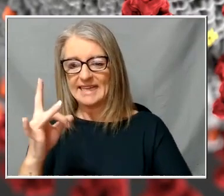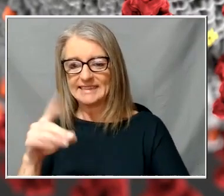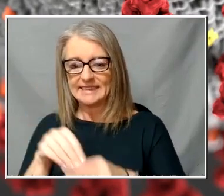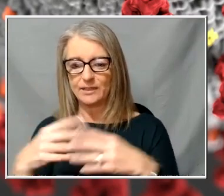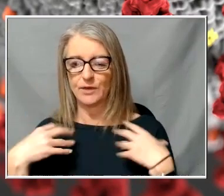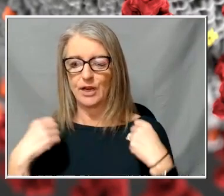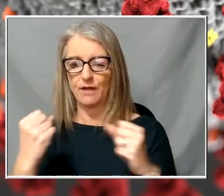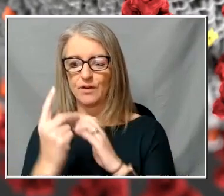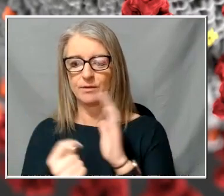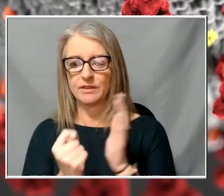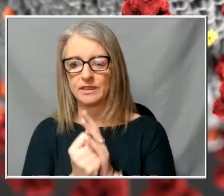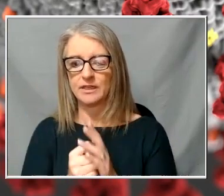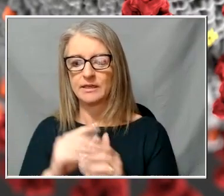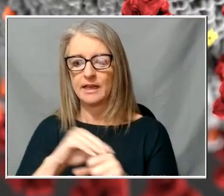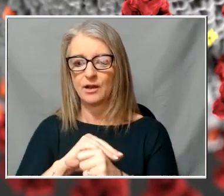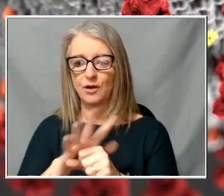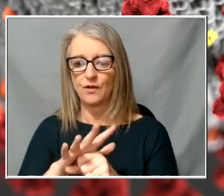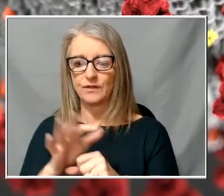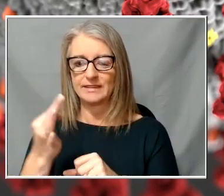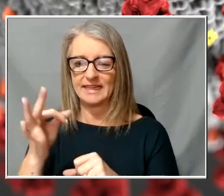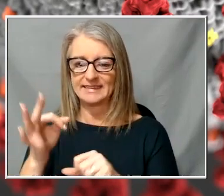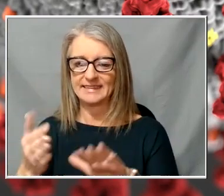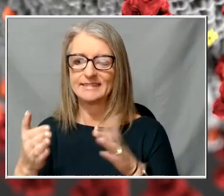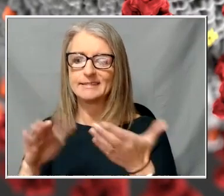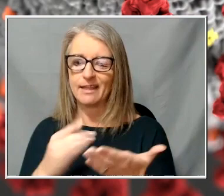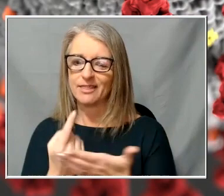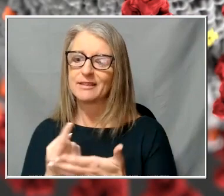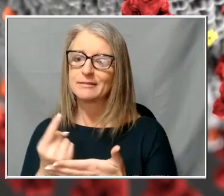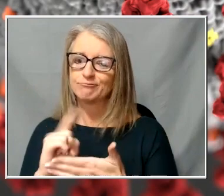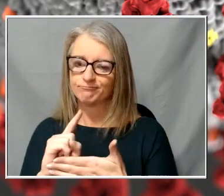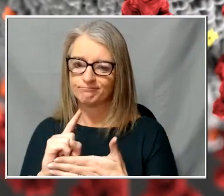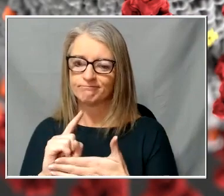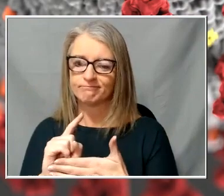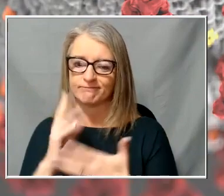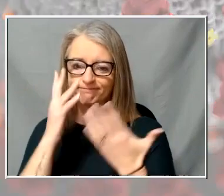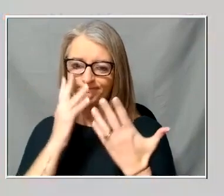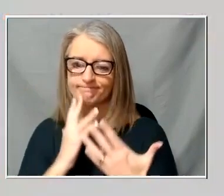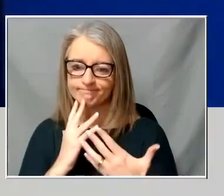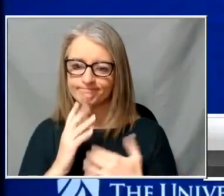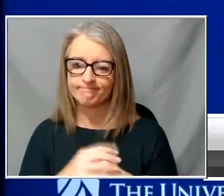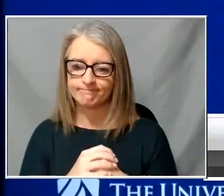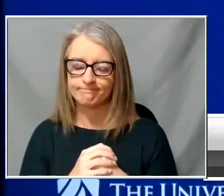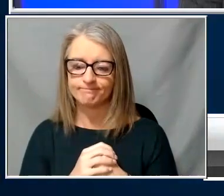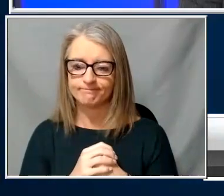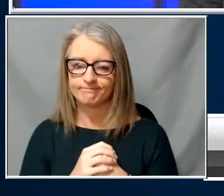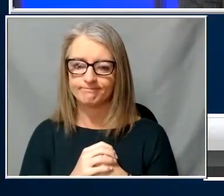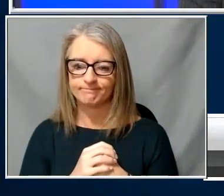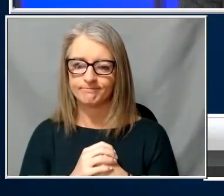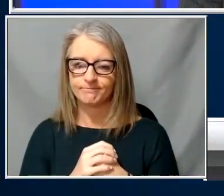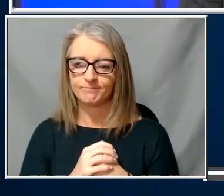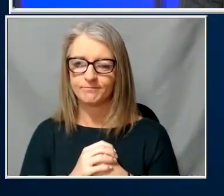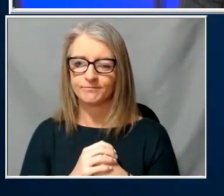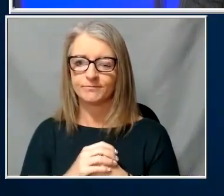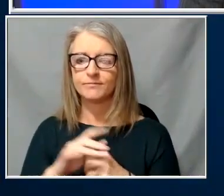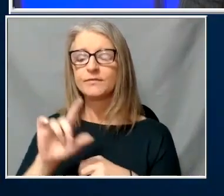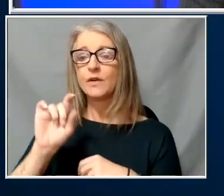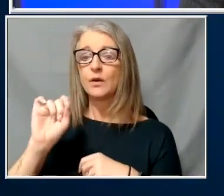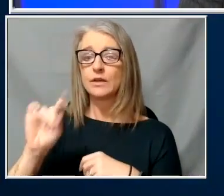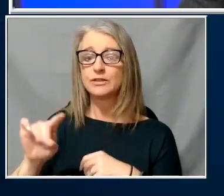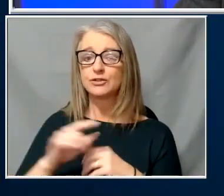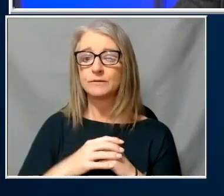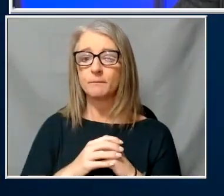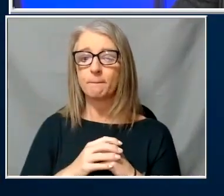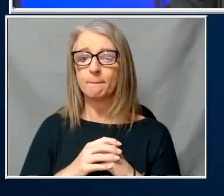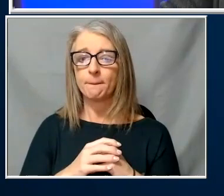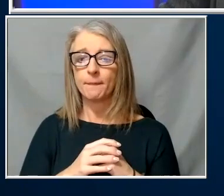a COVID-19 death last week as well, so that is very unfortunate also. Wow, okay. Yep. I do have a question for you. The U.S. Food